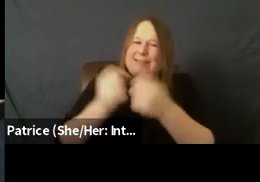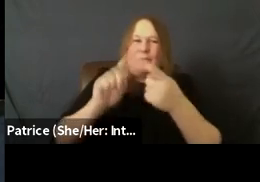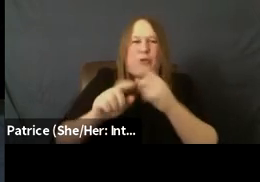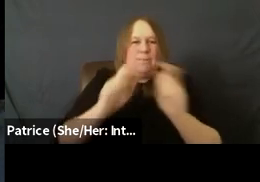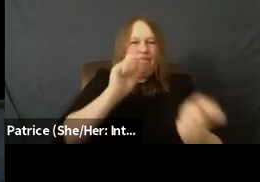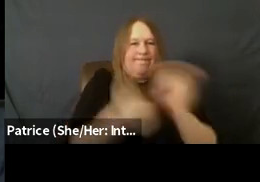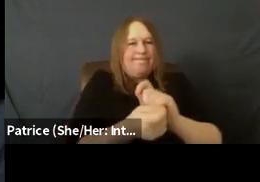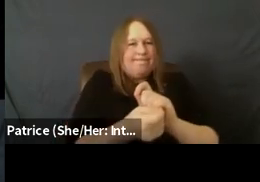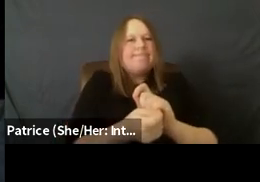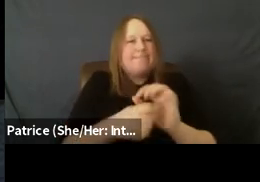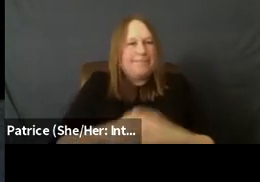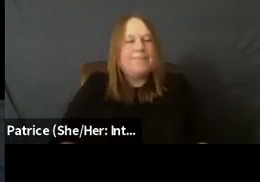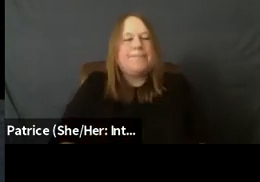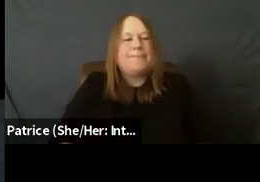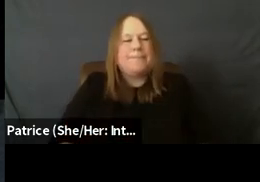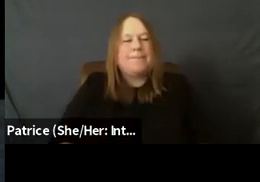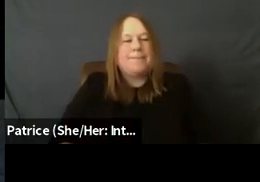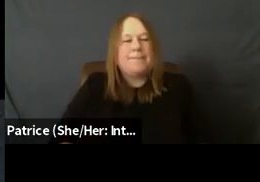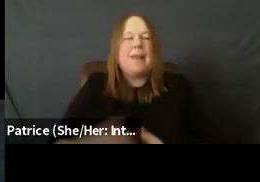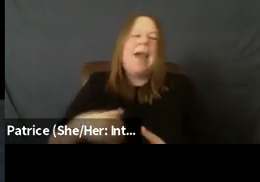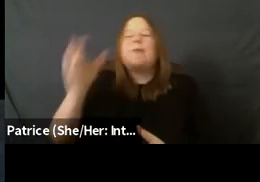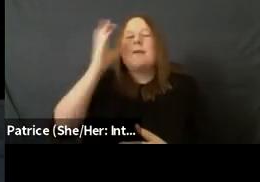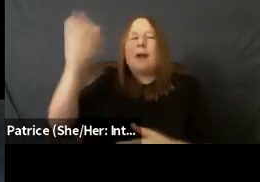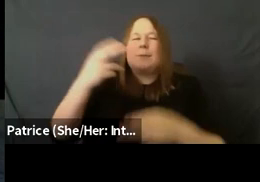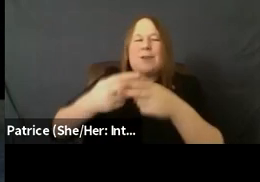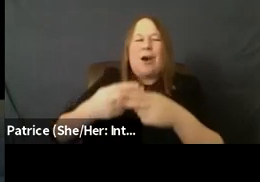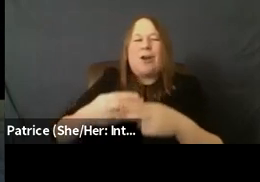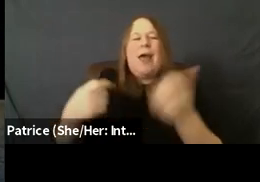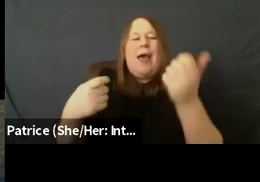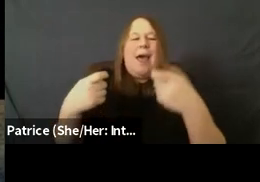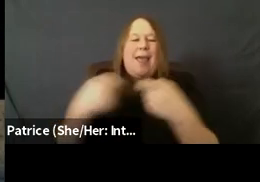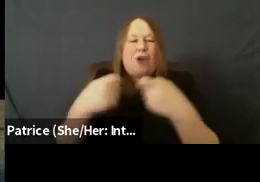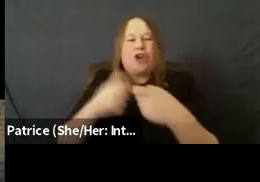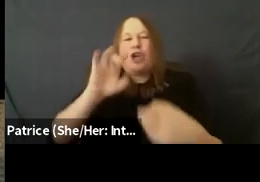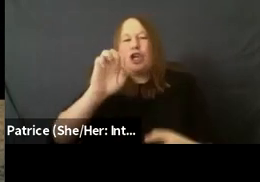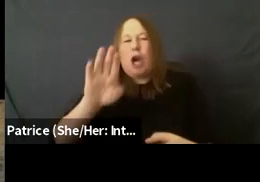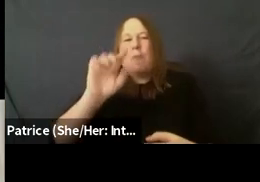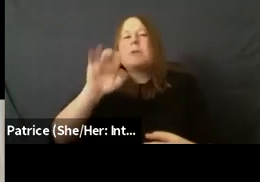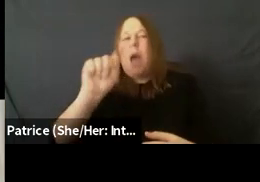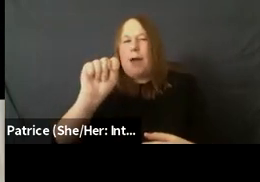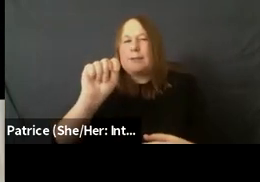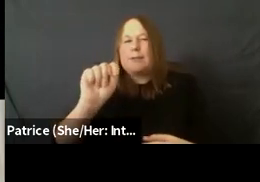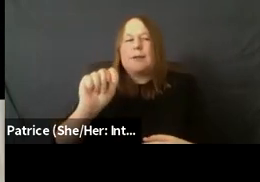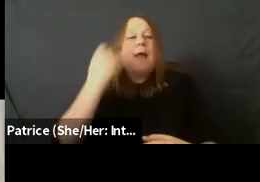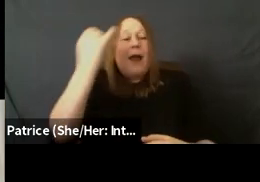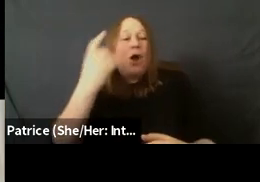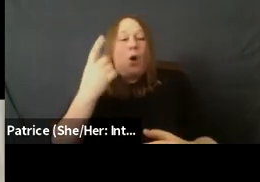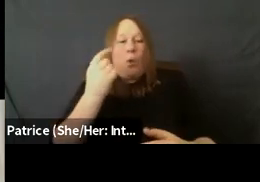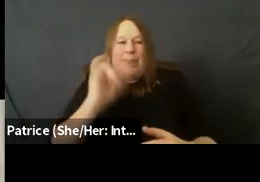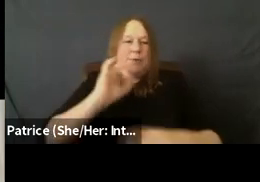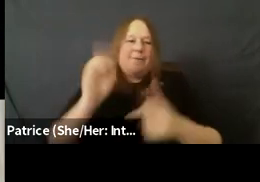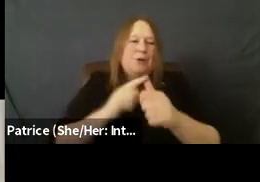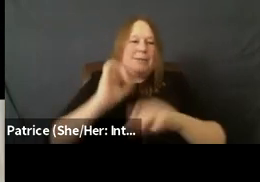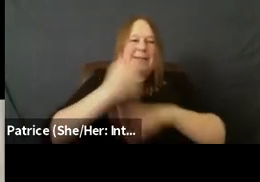that. There's this concept called an electronic curb cut. The notion is when curb cuts were first put